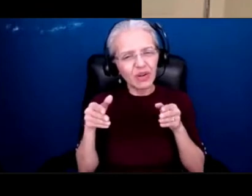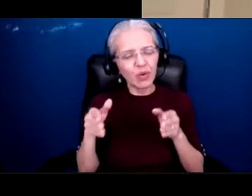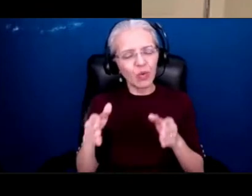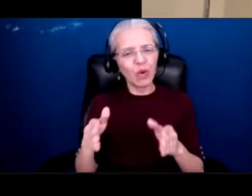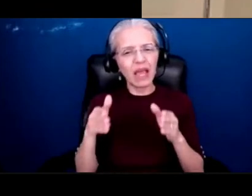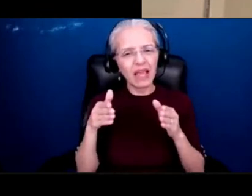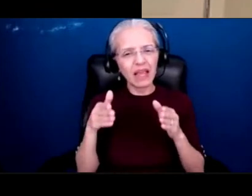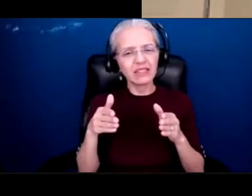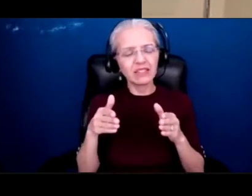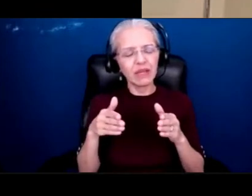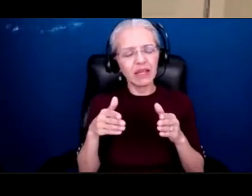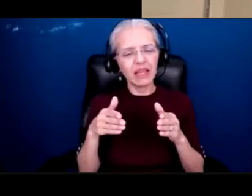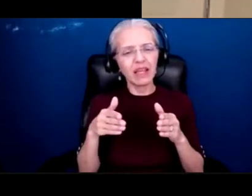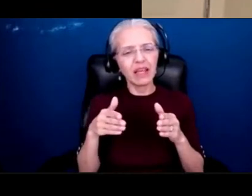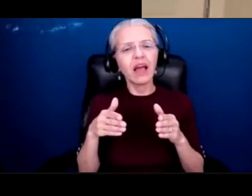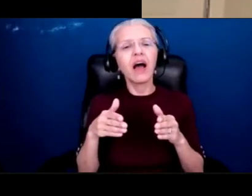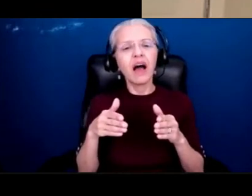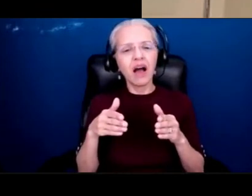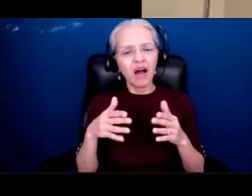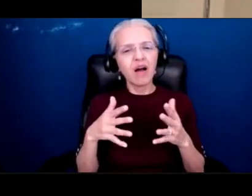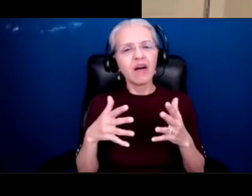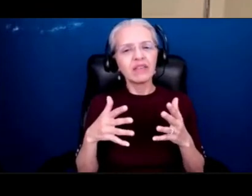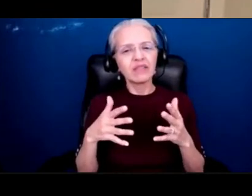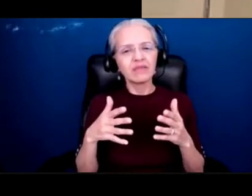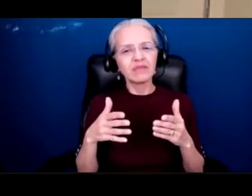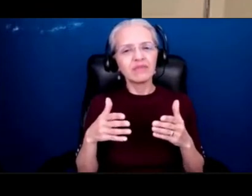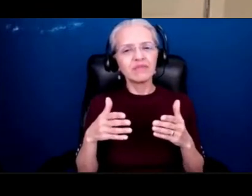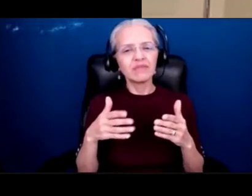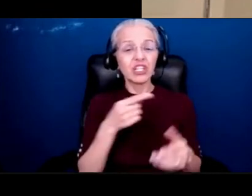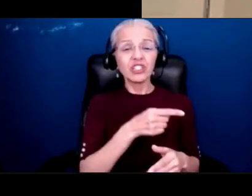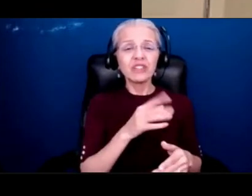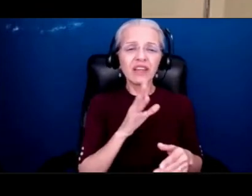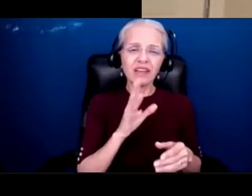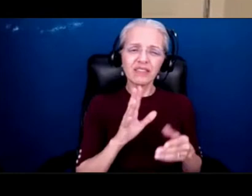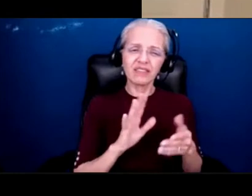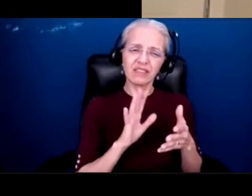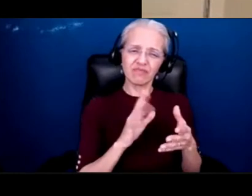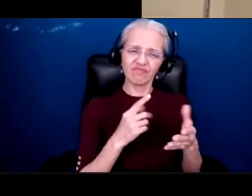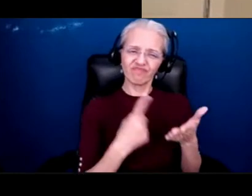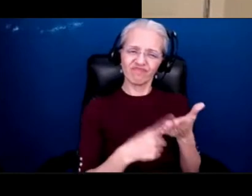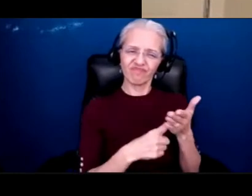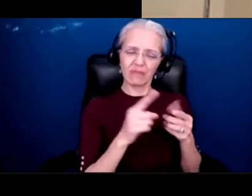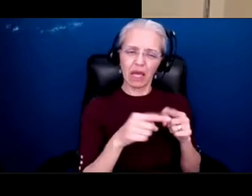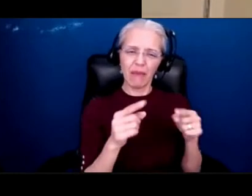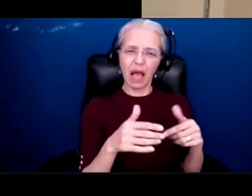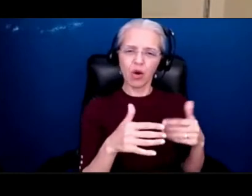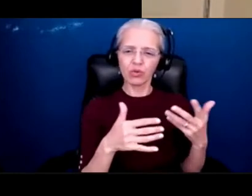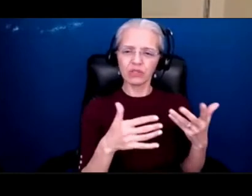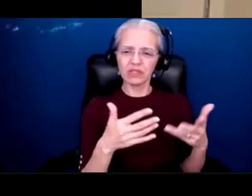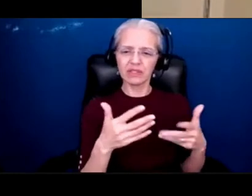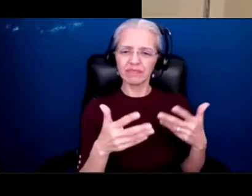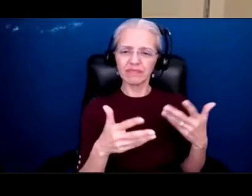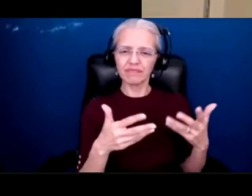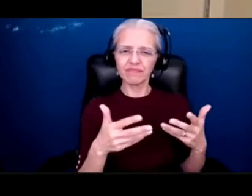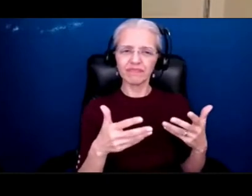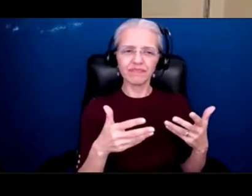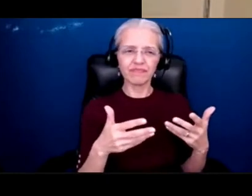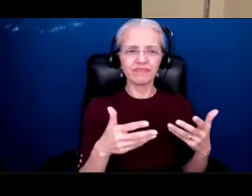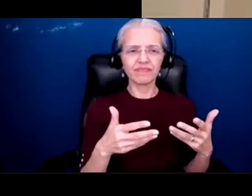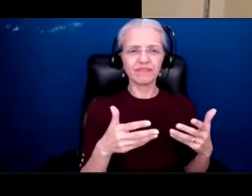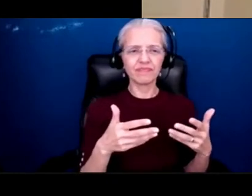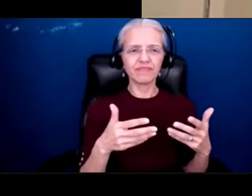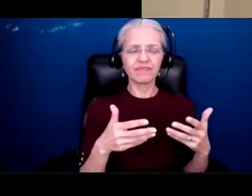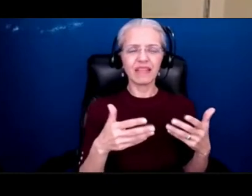Like we talked about earlier about giving people grace. She shows a tremendous amount of grace